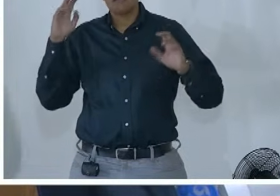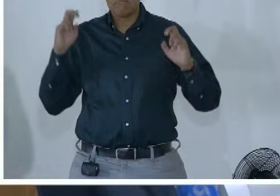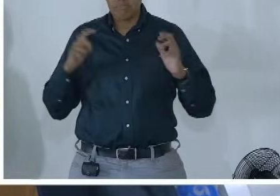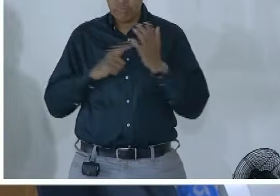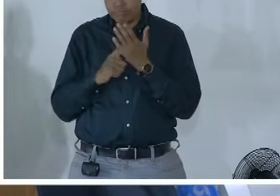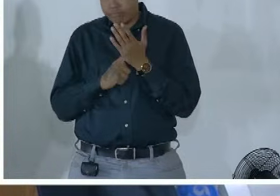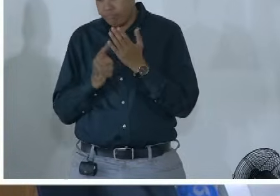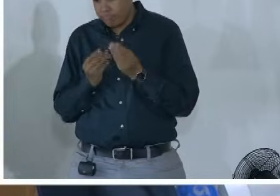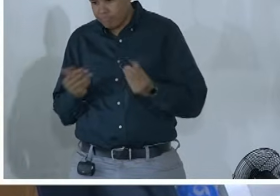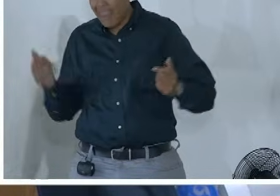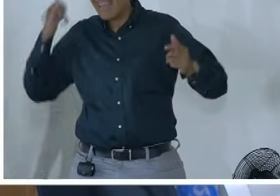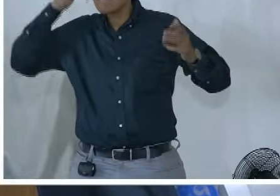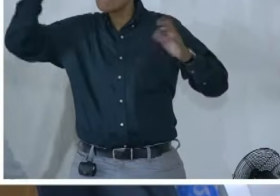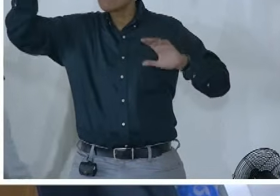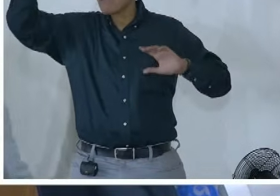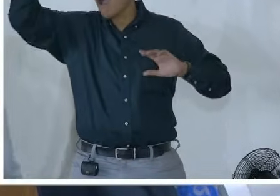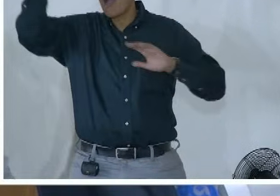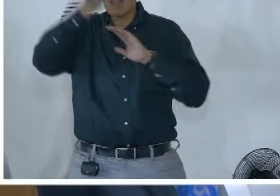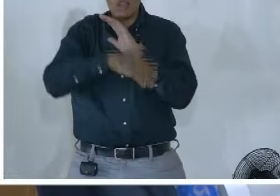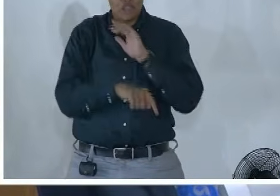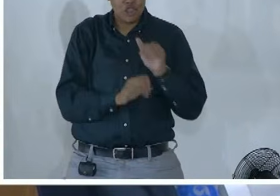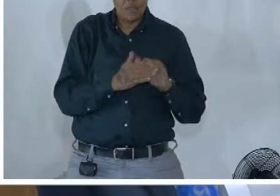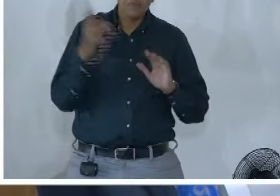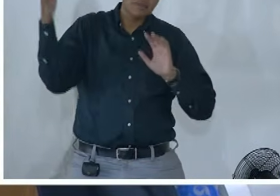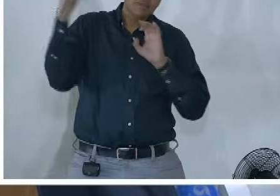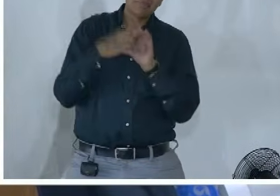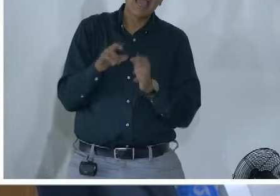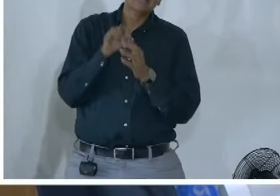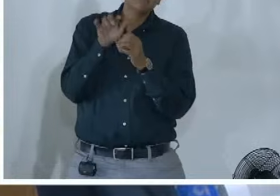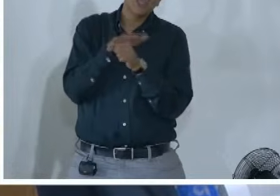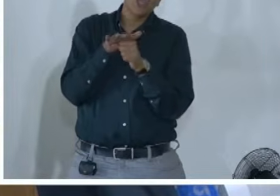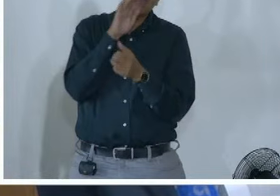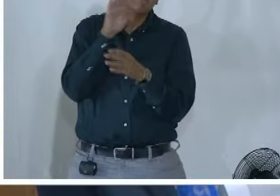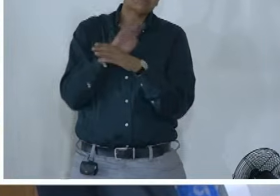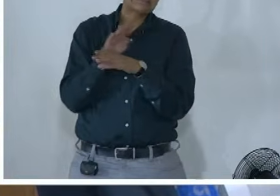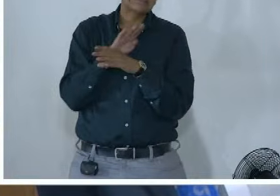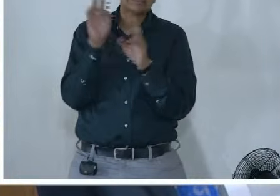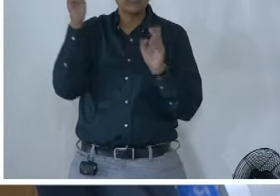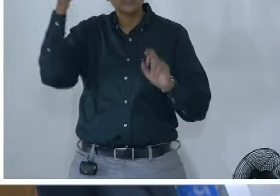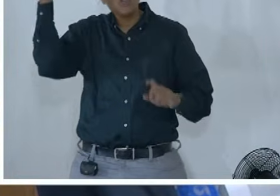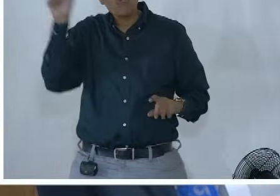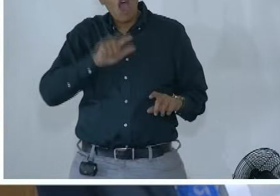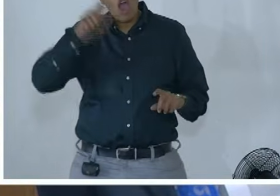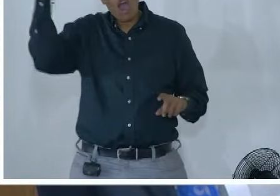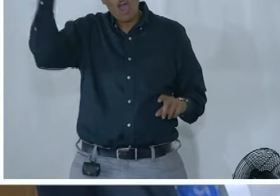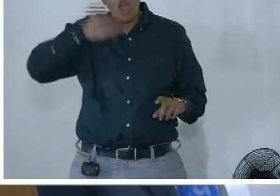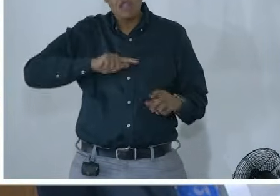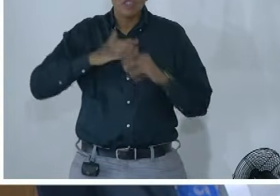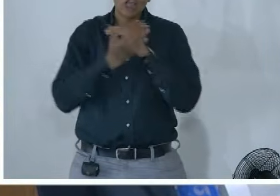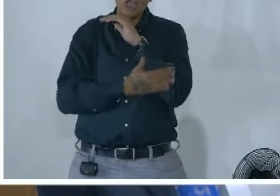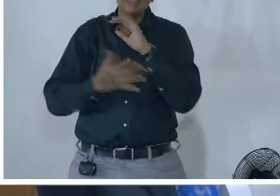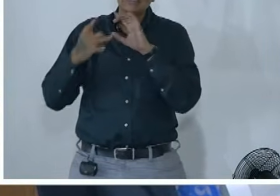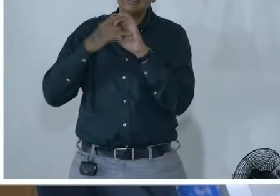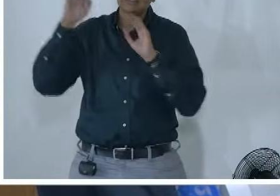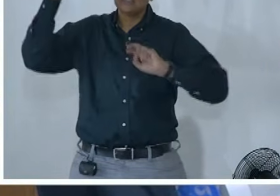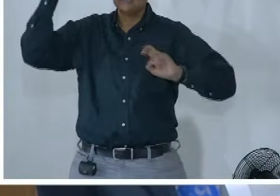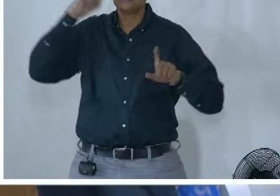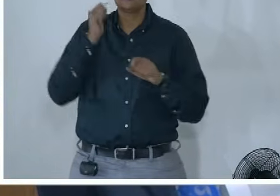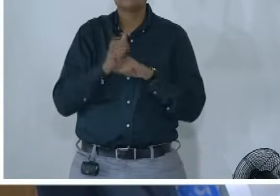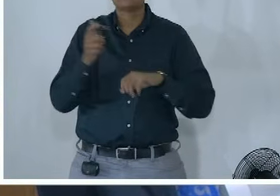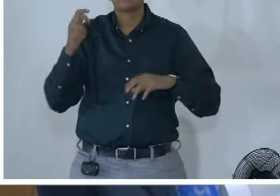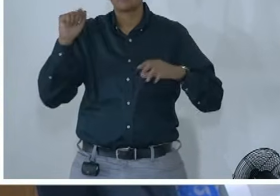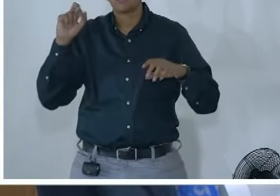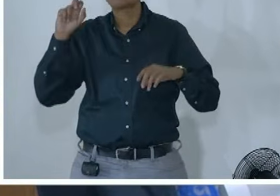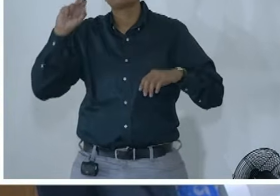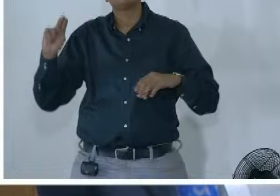mediation, especially in the area of commercial matters, cross-border commercial matters. The Arbitration